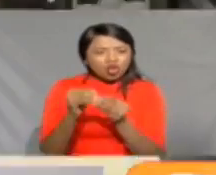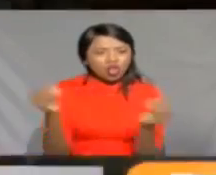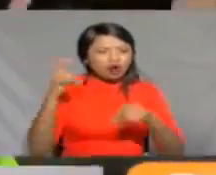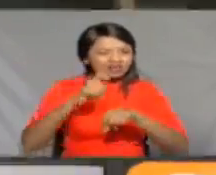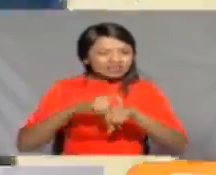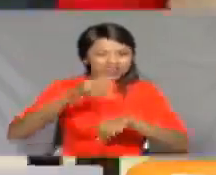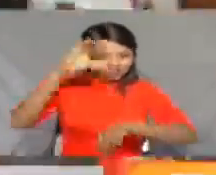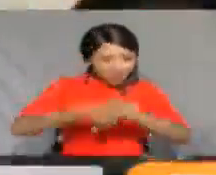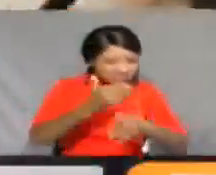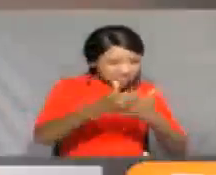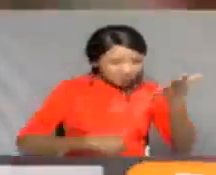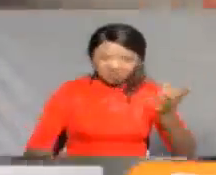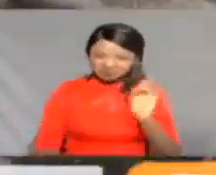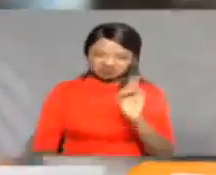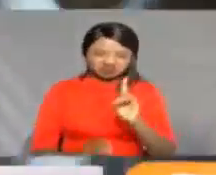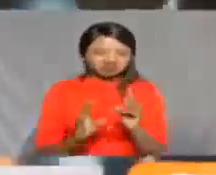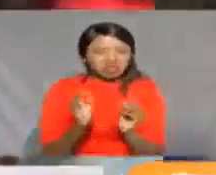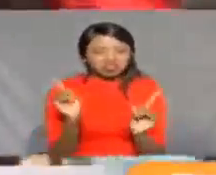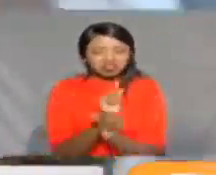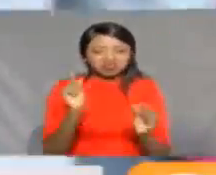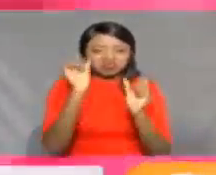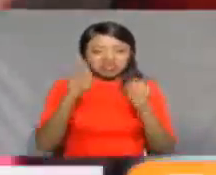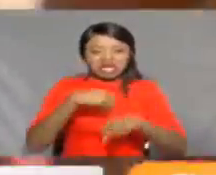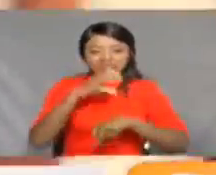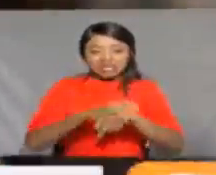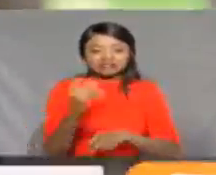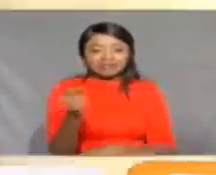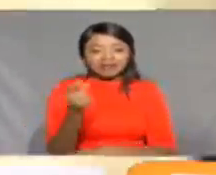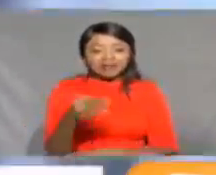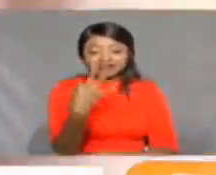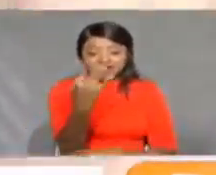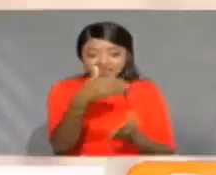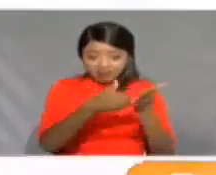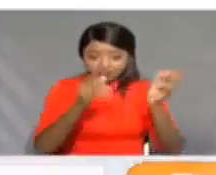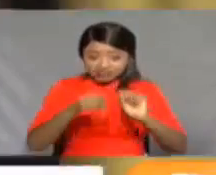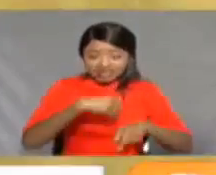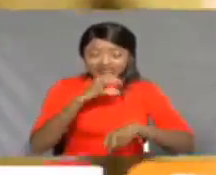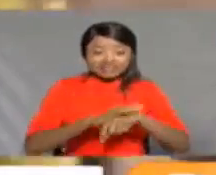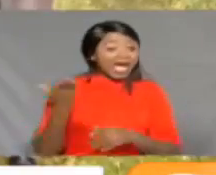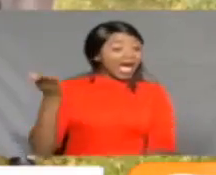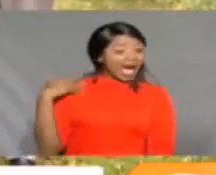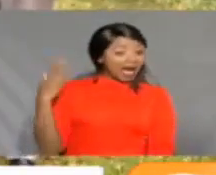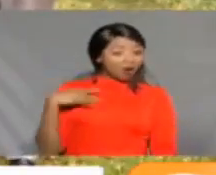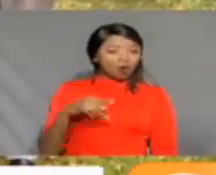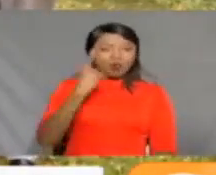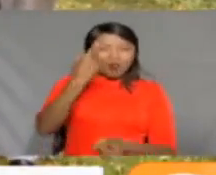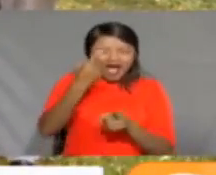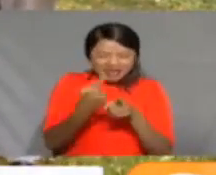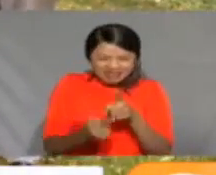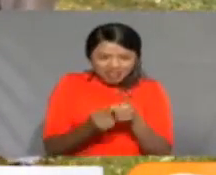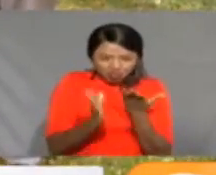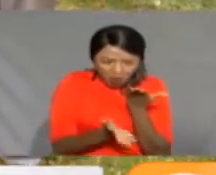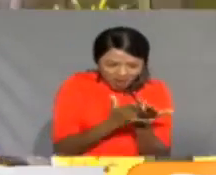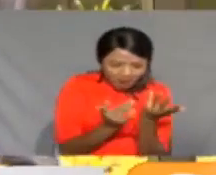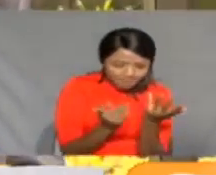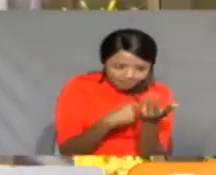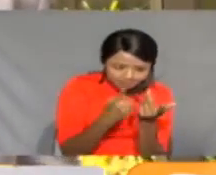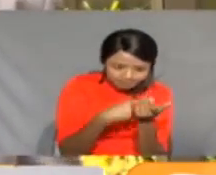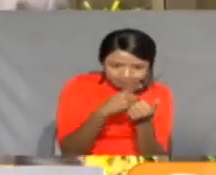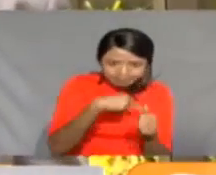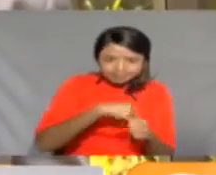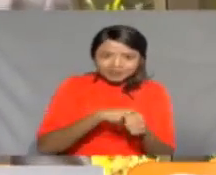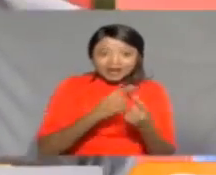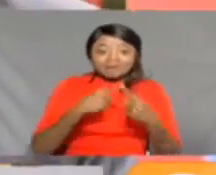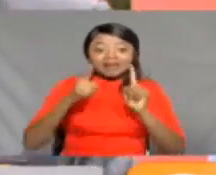report. Preliminary findings to be ready within 3 months. Initially, it took one full year to compute the final tally of the